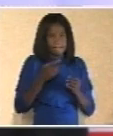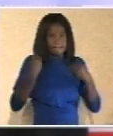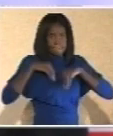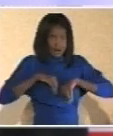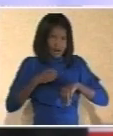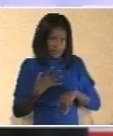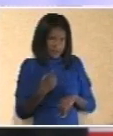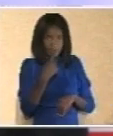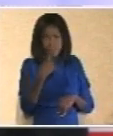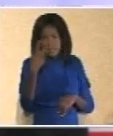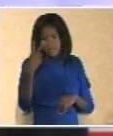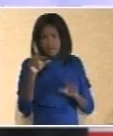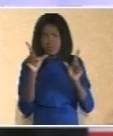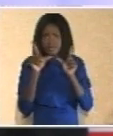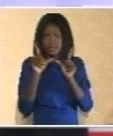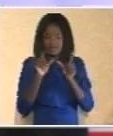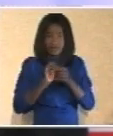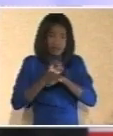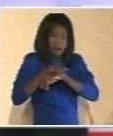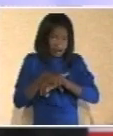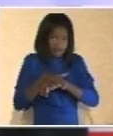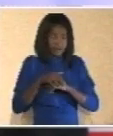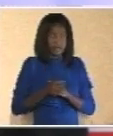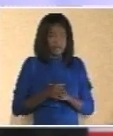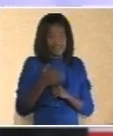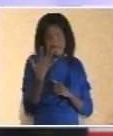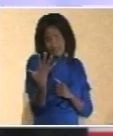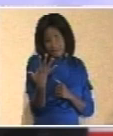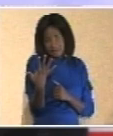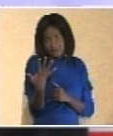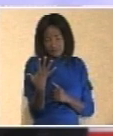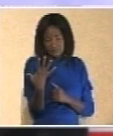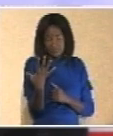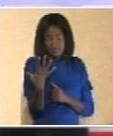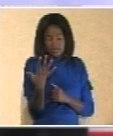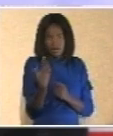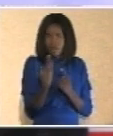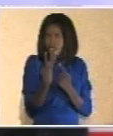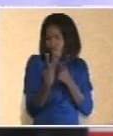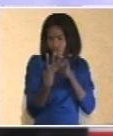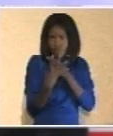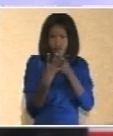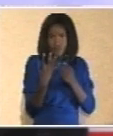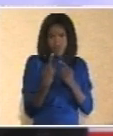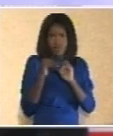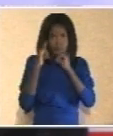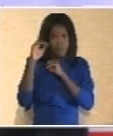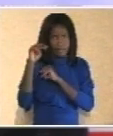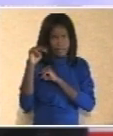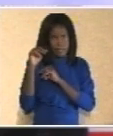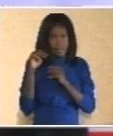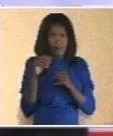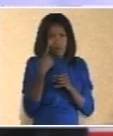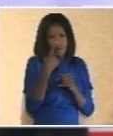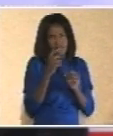from Windhoek. Hardtap, 5, 4 are from Mariental, and